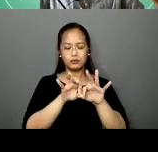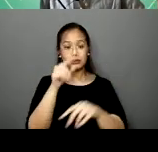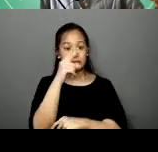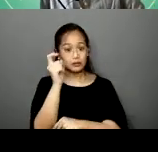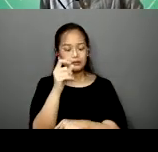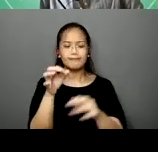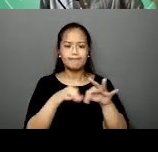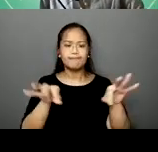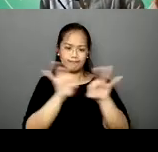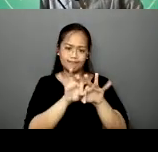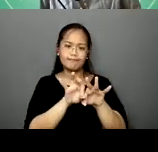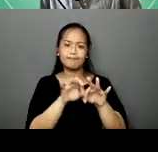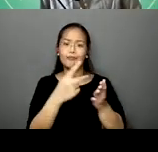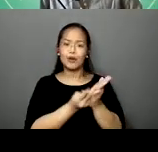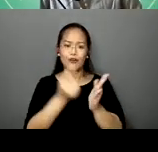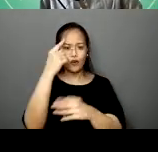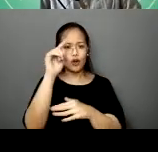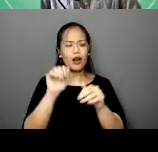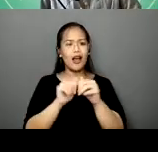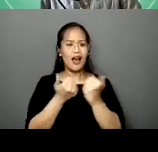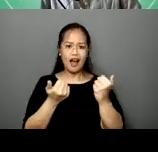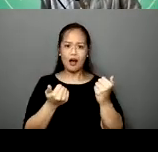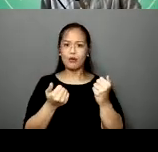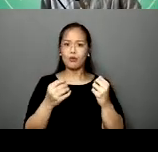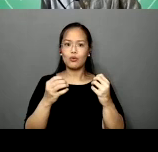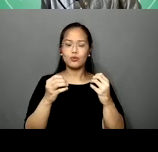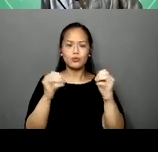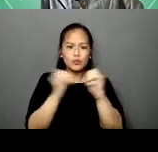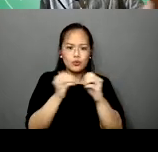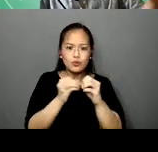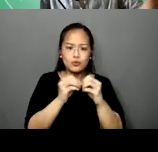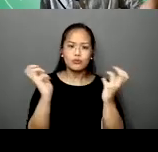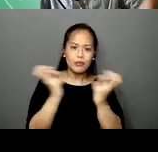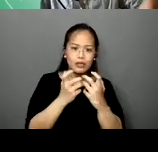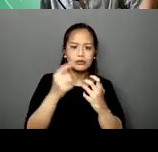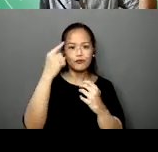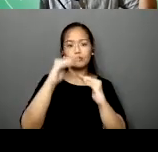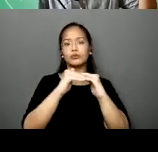very important aspect on how sustainable is our practices. Now,